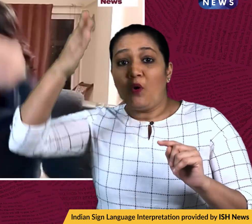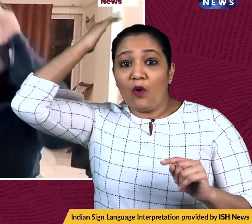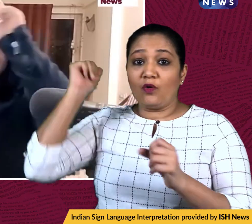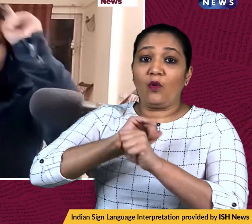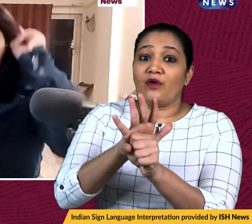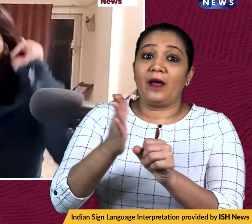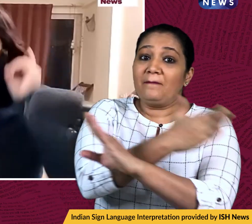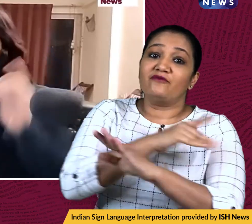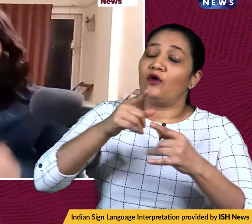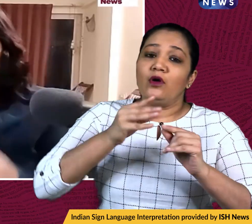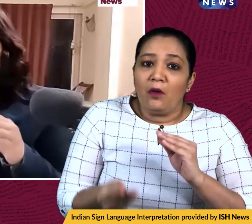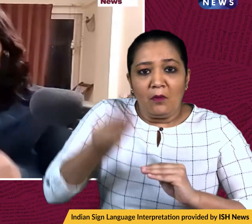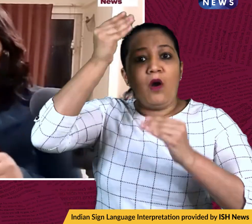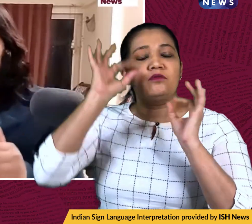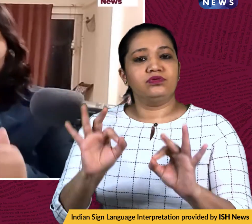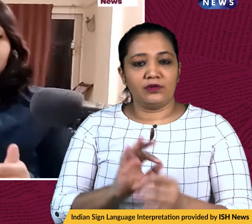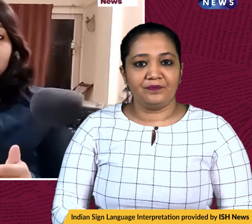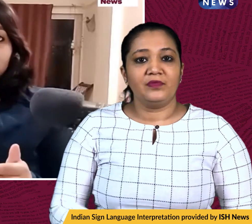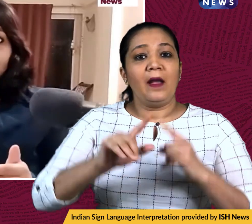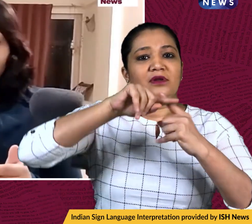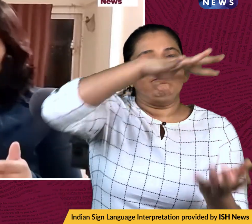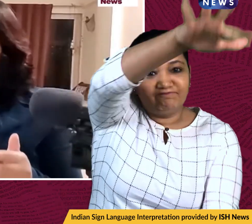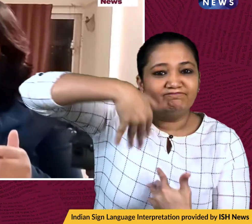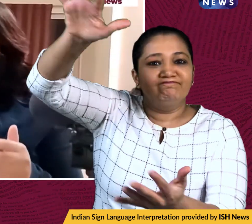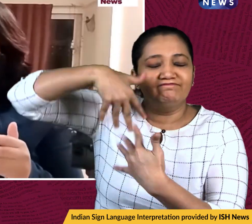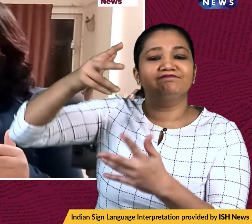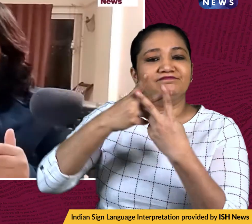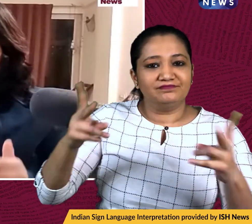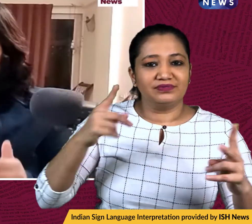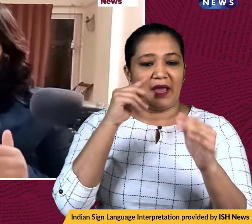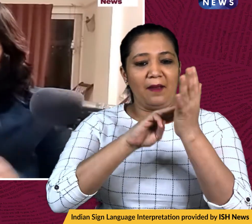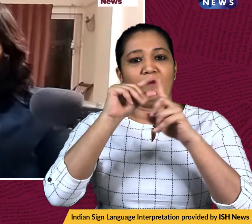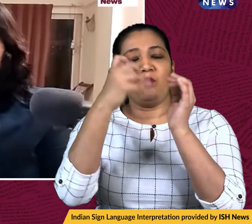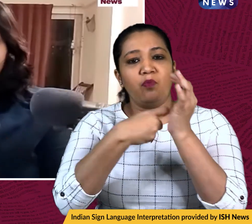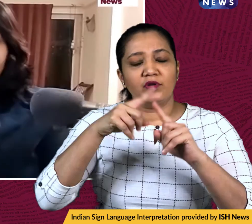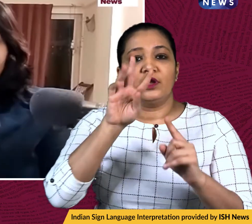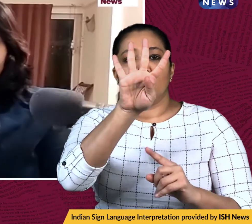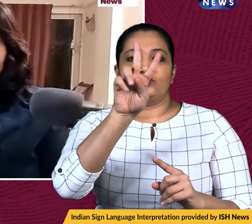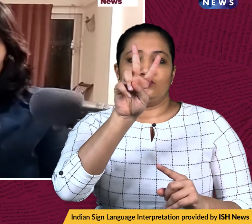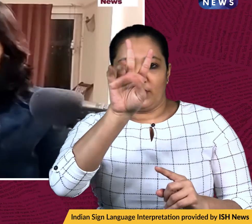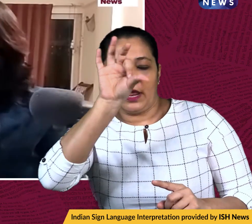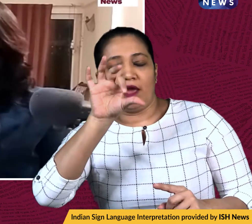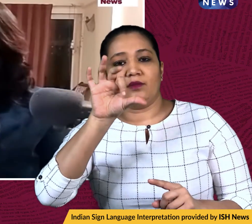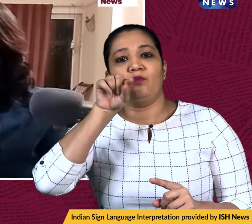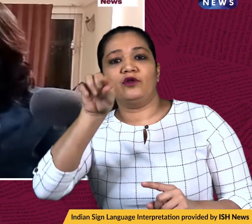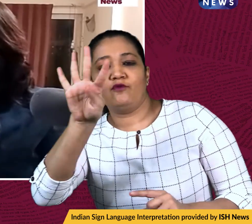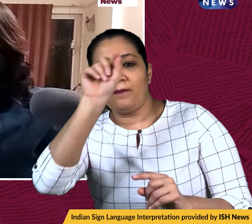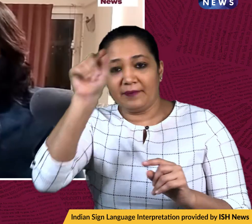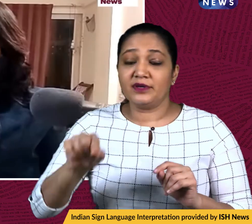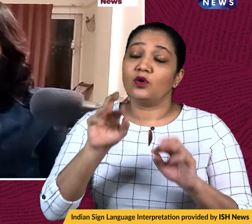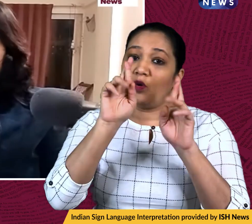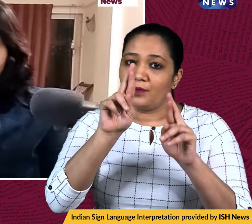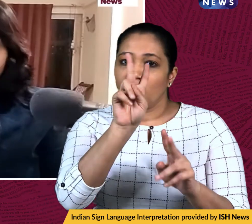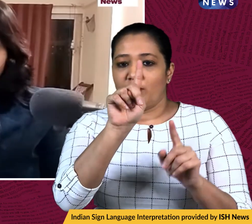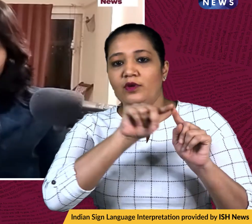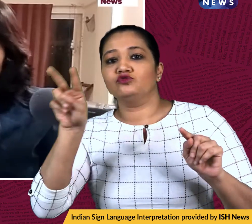the pre-pandemic level. Also, imports are expected to grow by 29.4% in 21-22